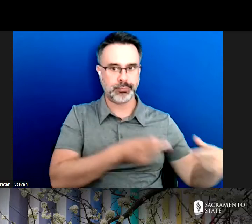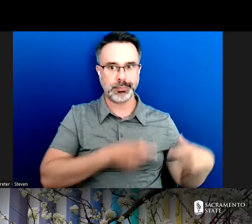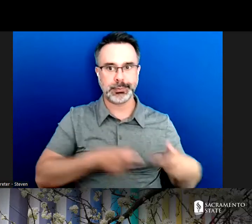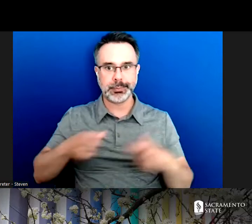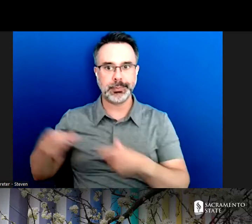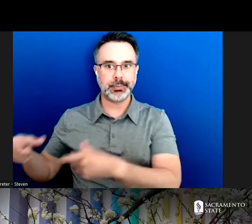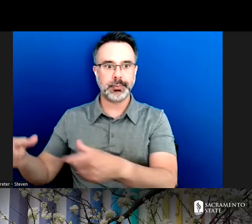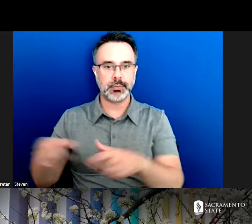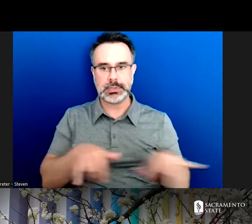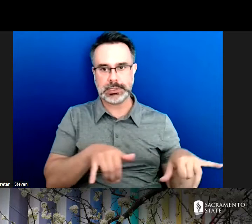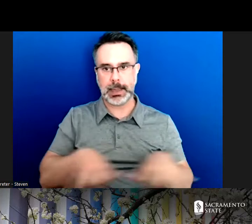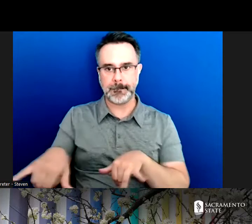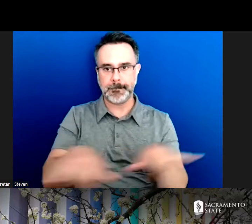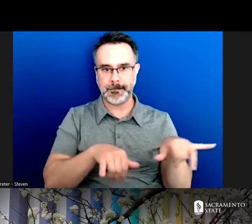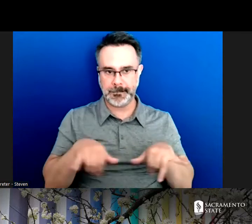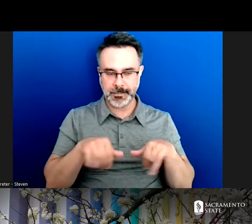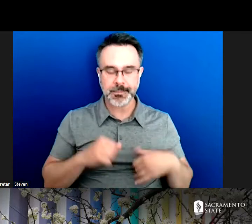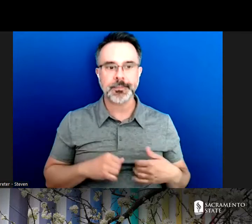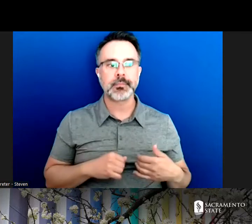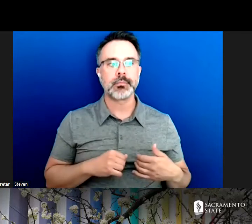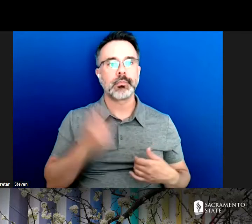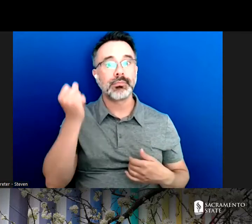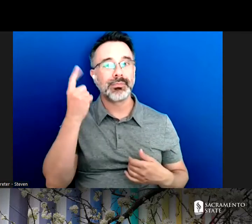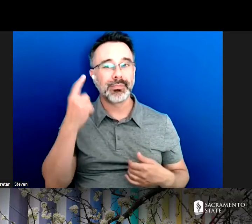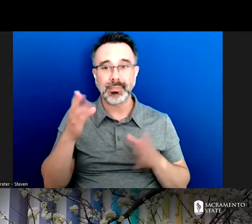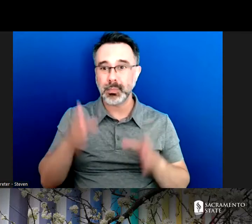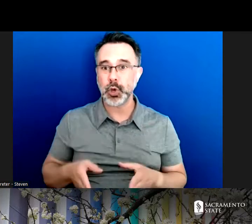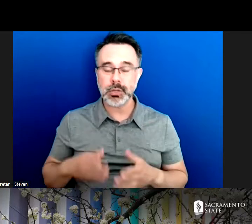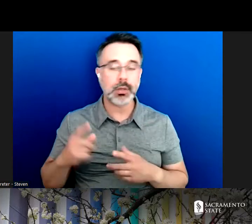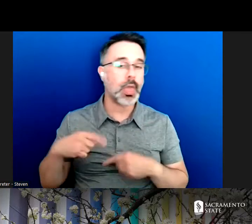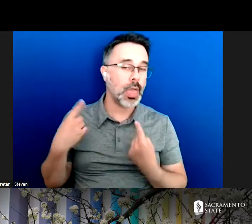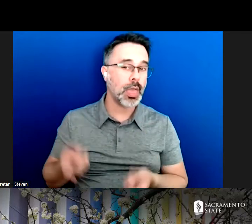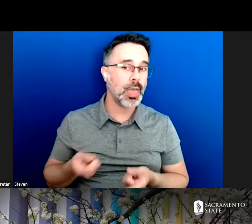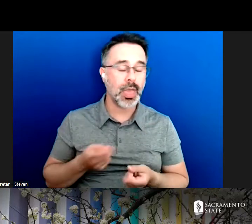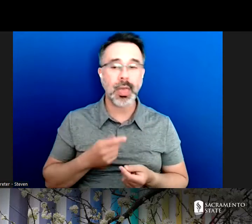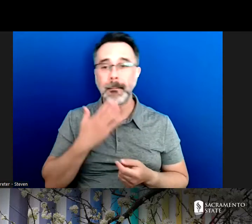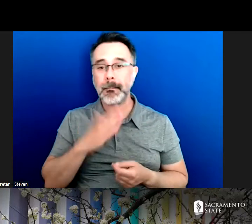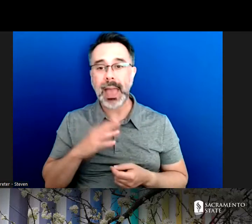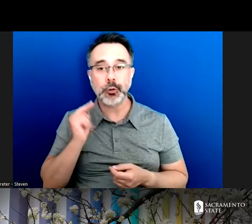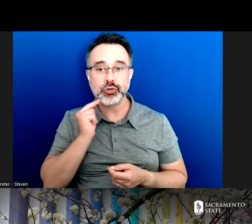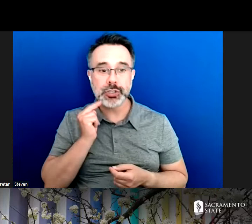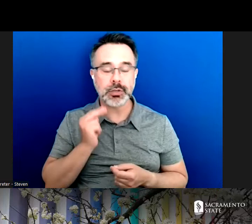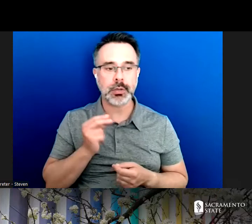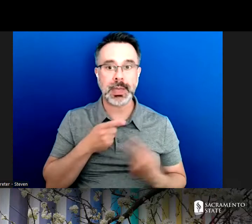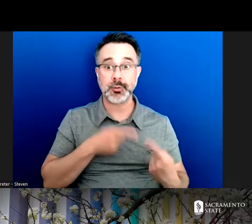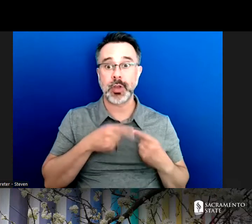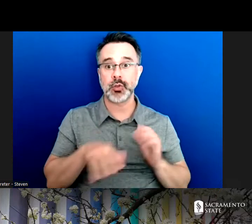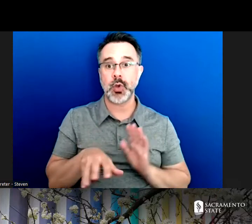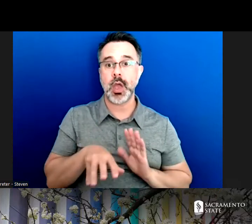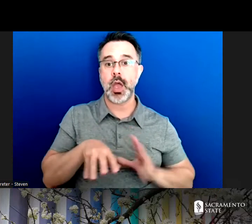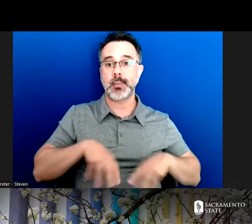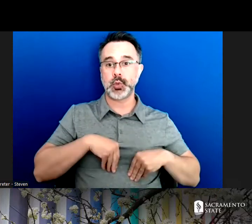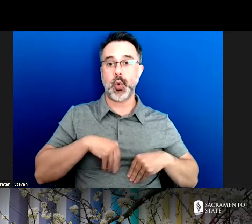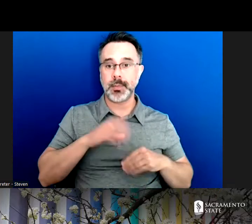the same. A person who's suffering from long-term malnutrition may struggle to absorb calories. A pregnant person will have